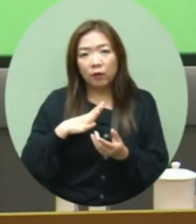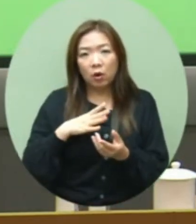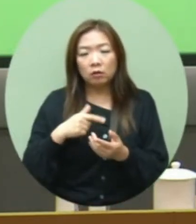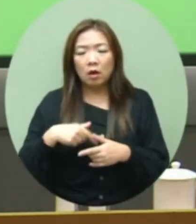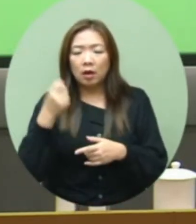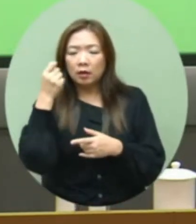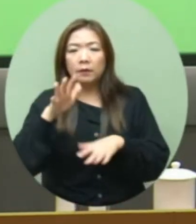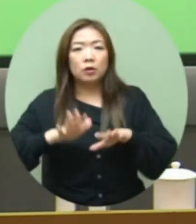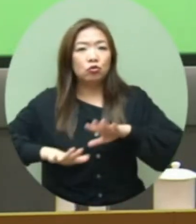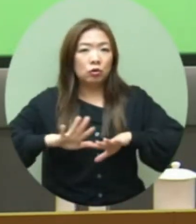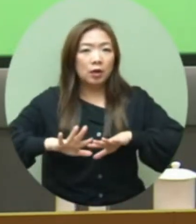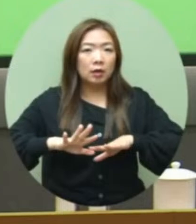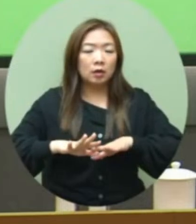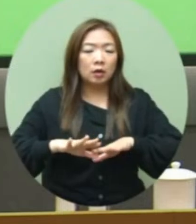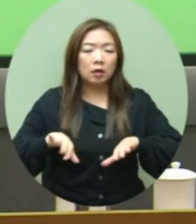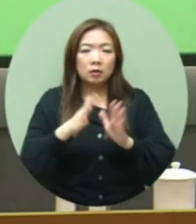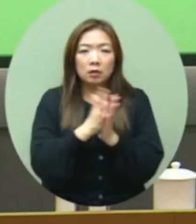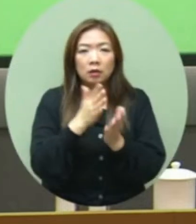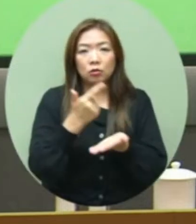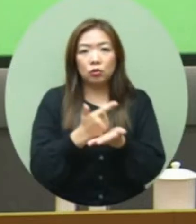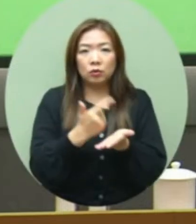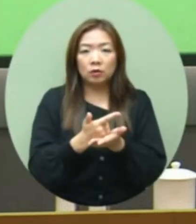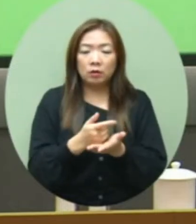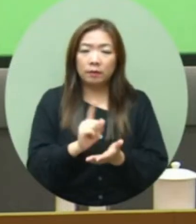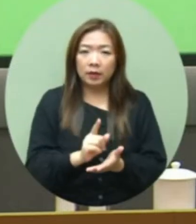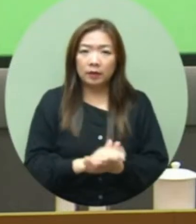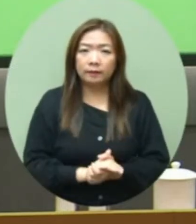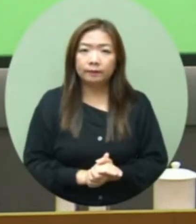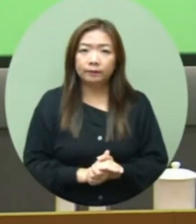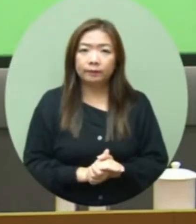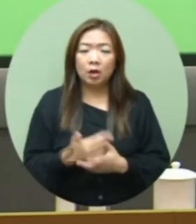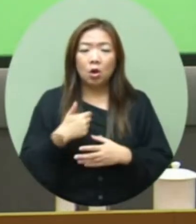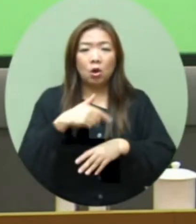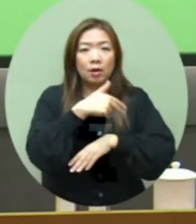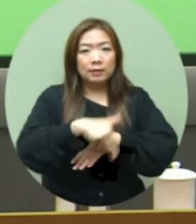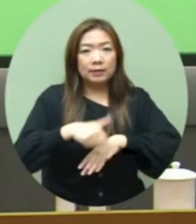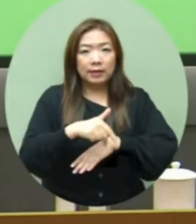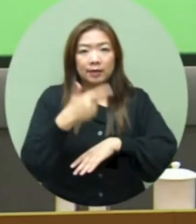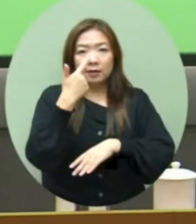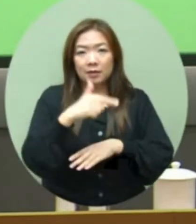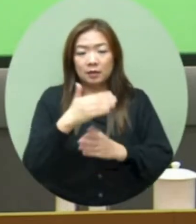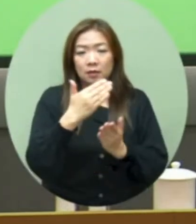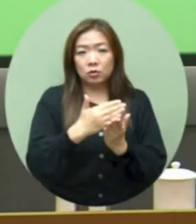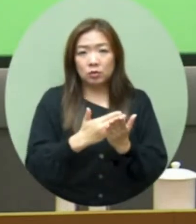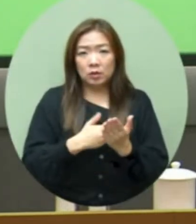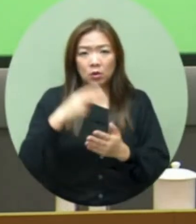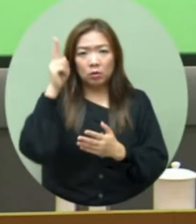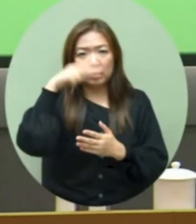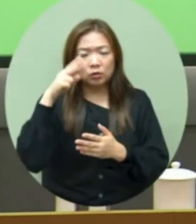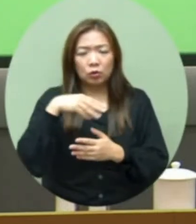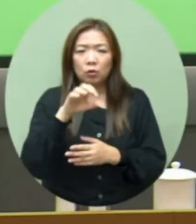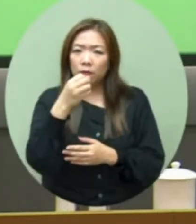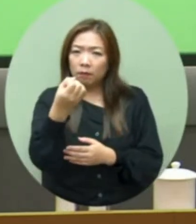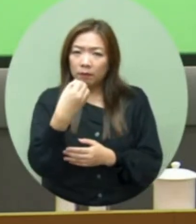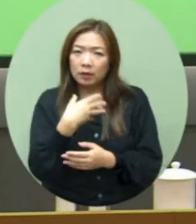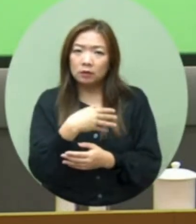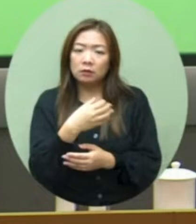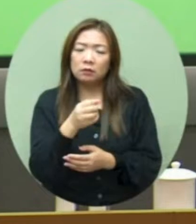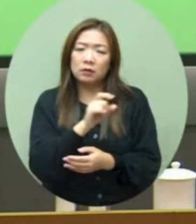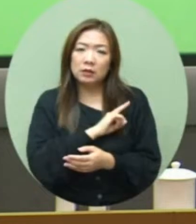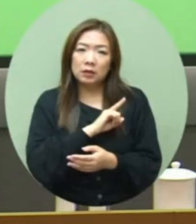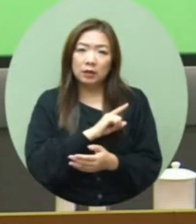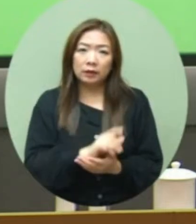is when I designed any new measures, then I always ask myself the question, if these